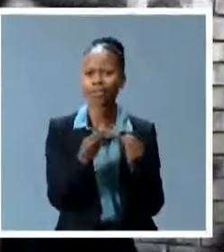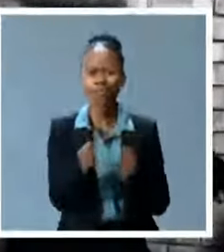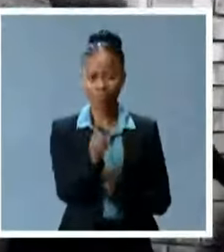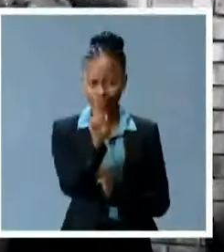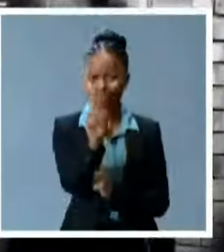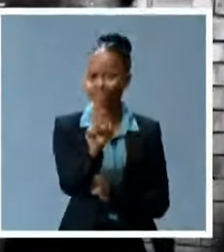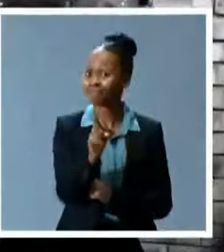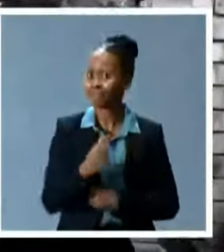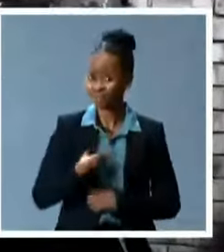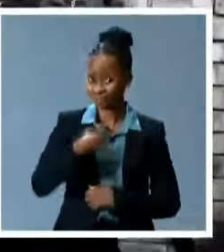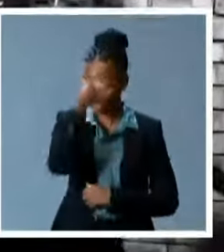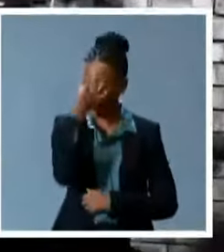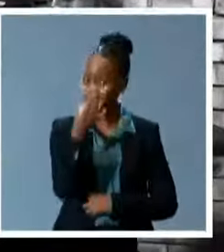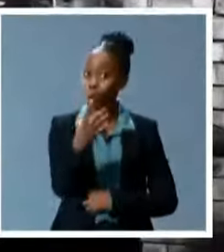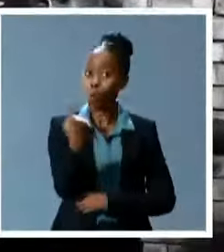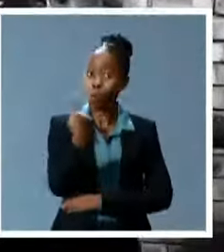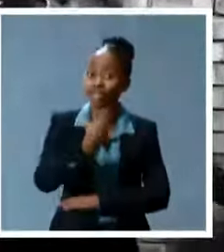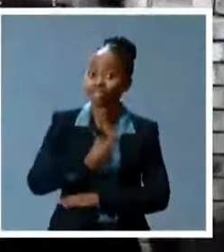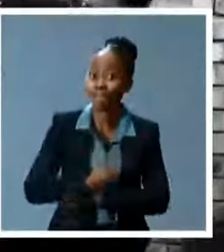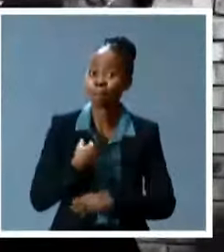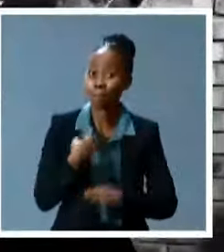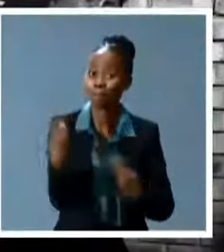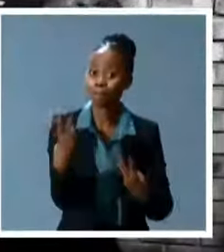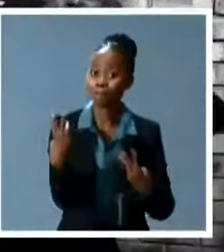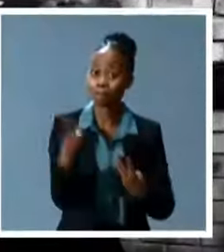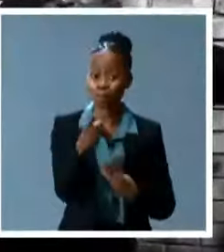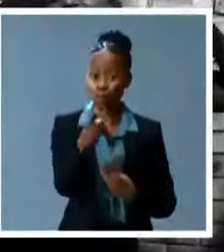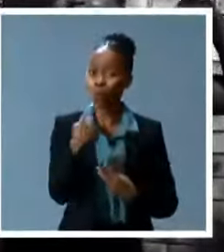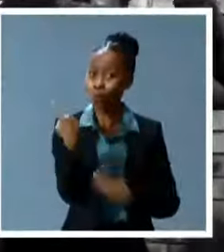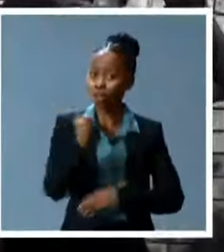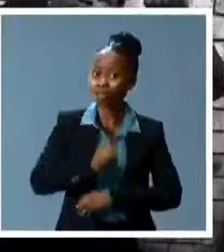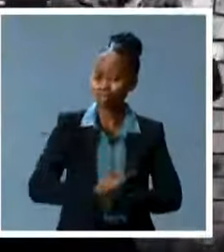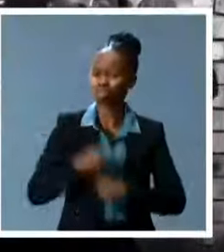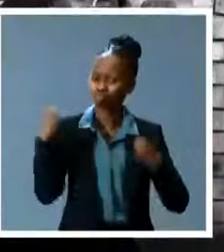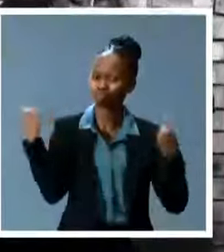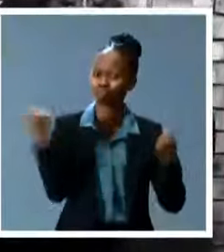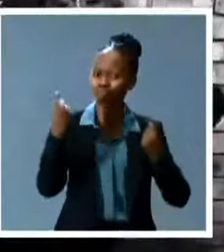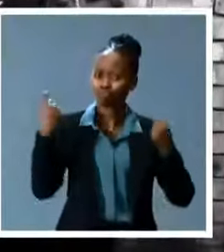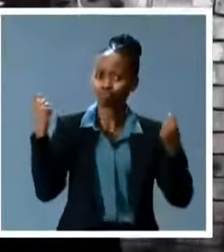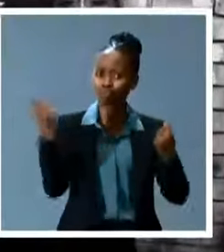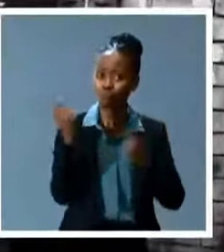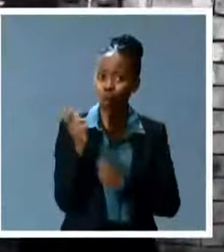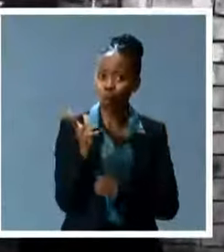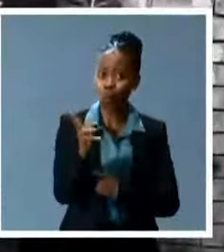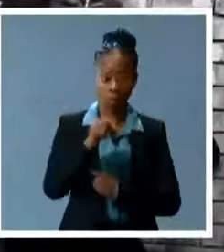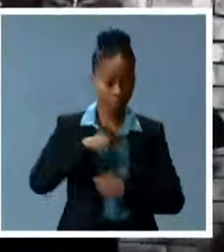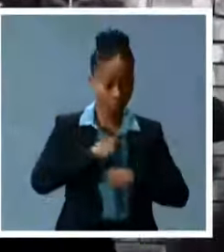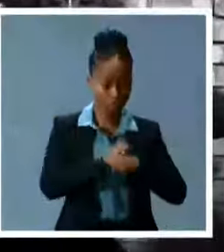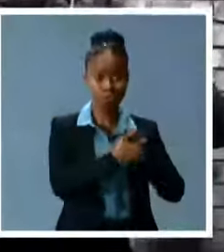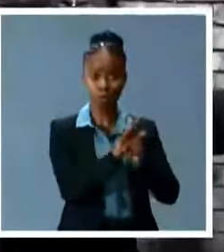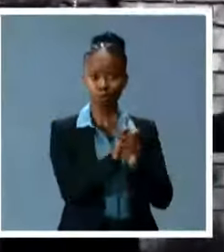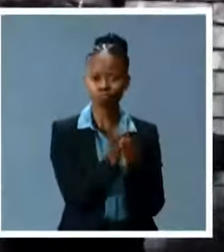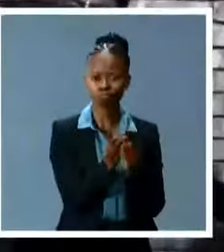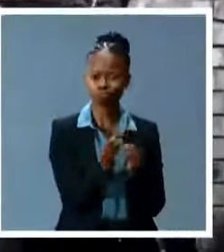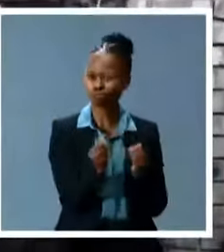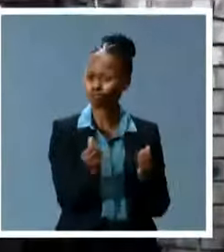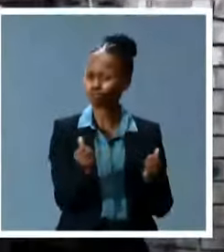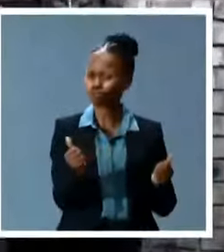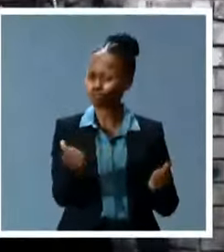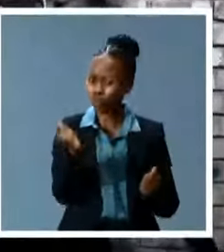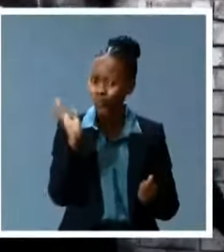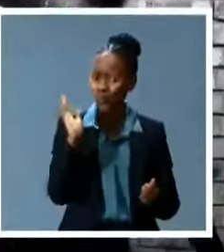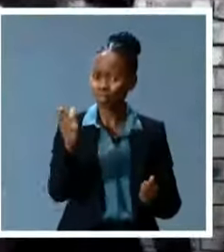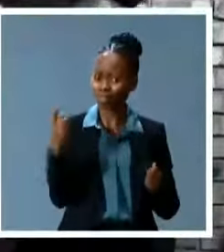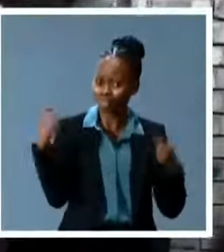One day, my people, one day we'll be celebrating, 'cause this plague is over. Nothing will